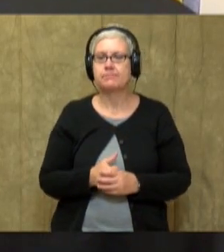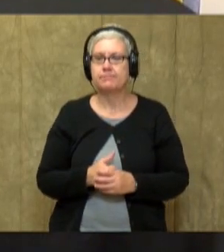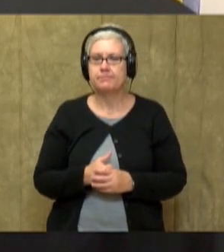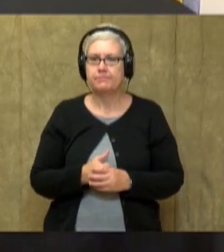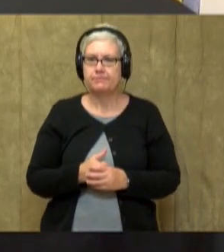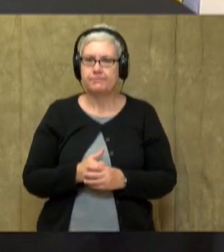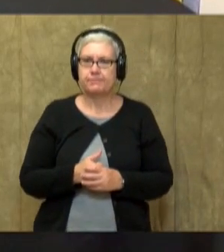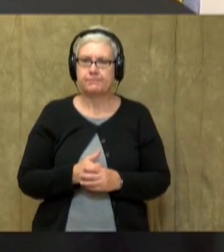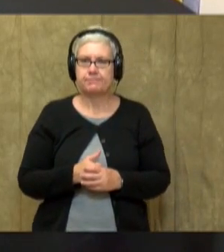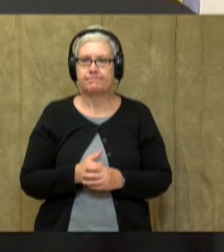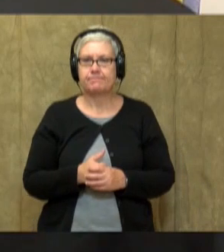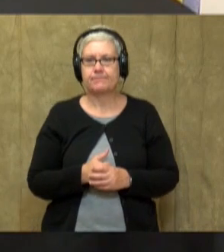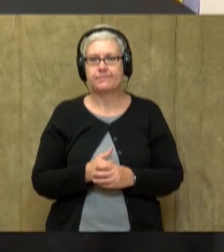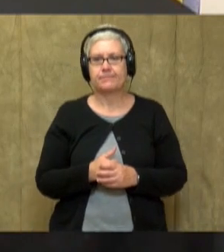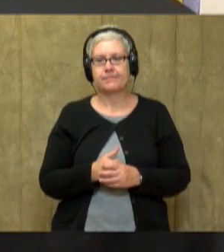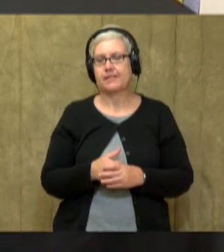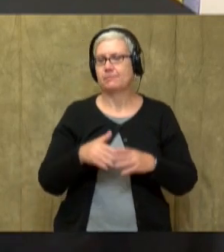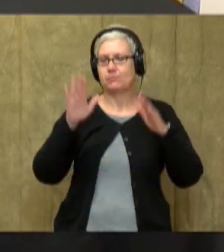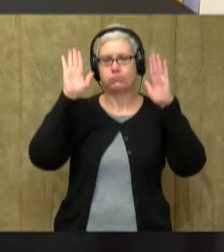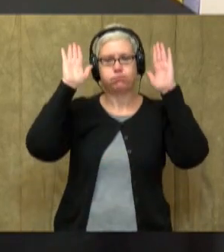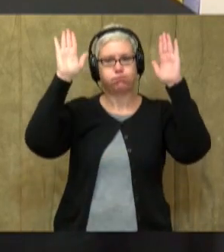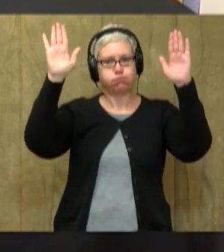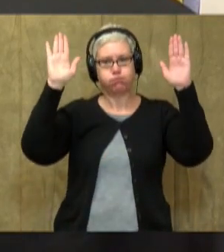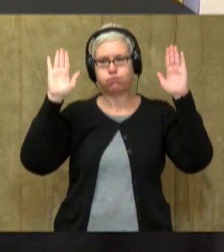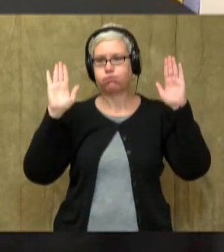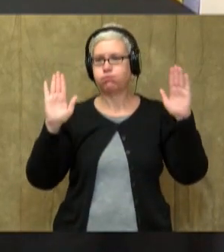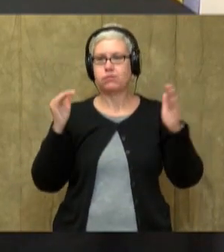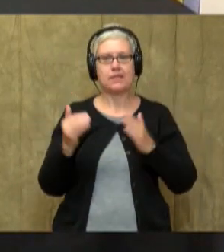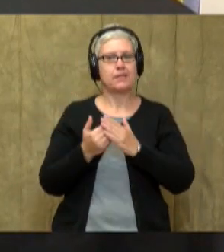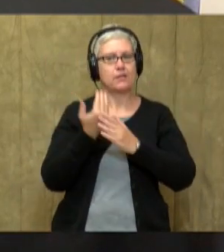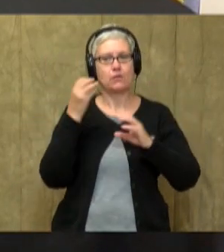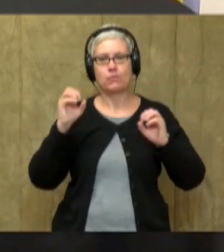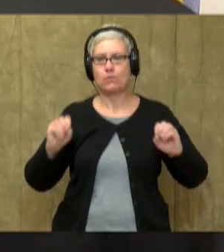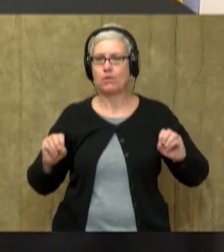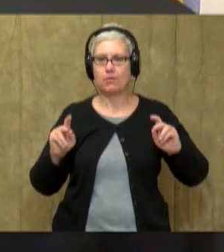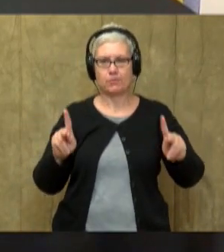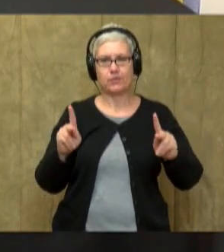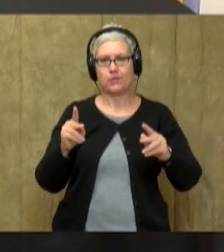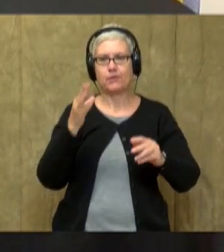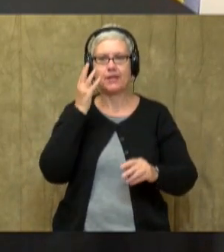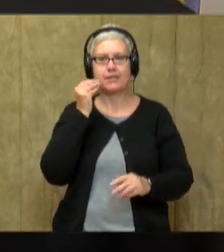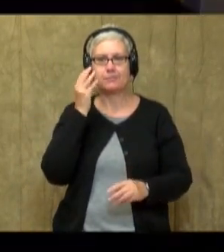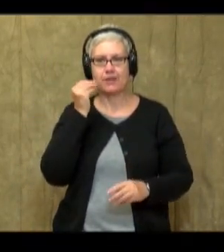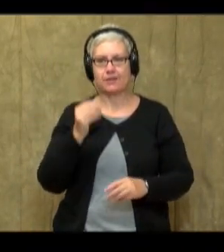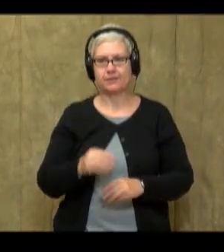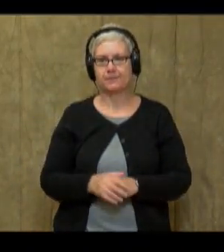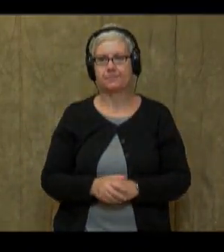and it's going to be a phenomenal new opportunity and experience.